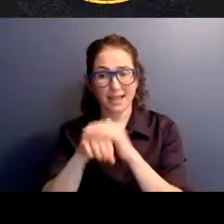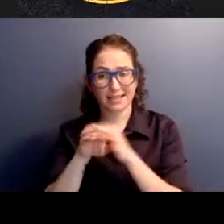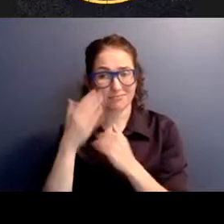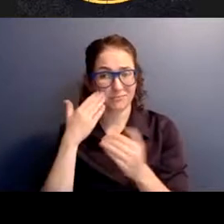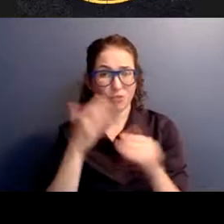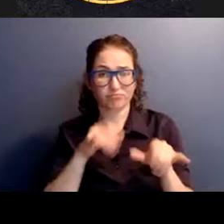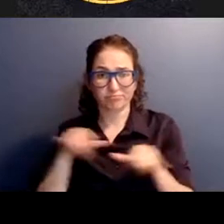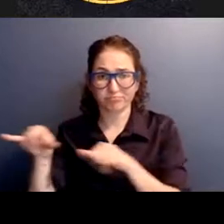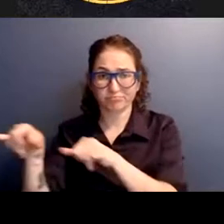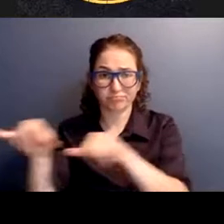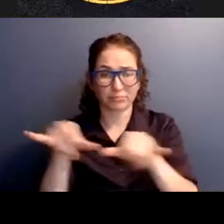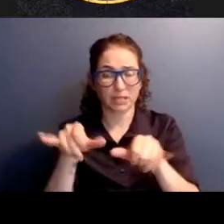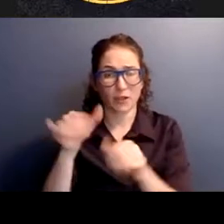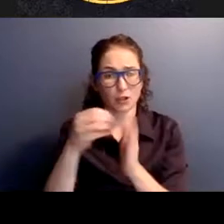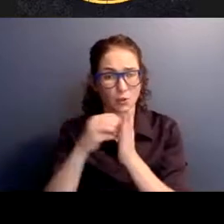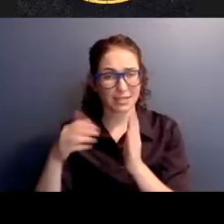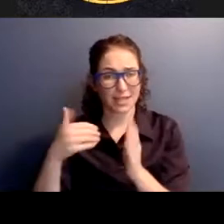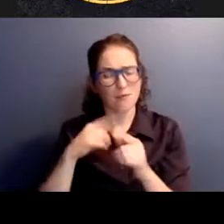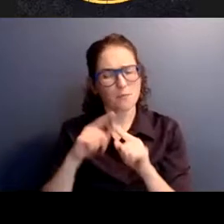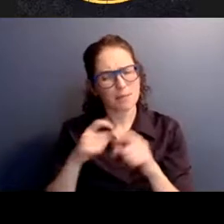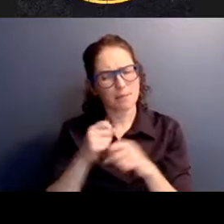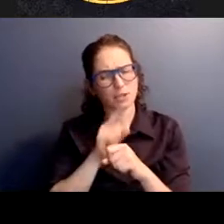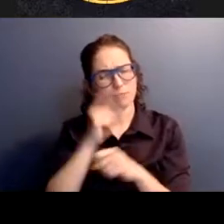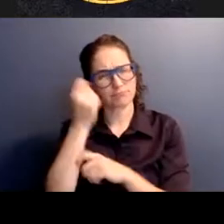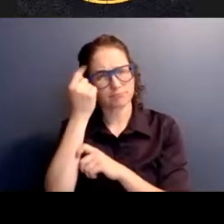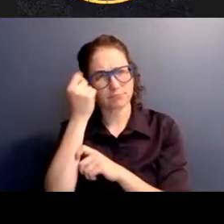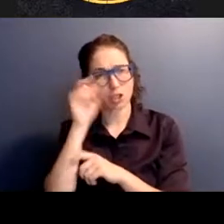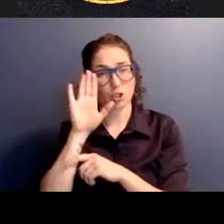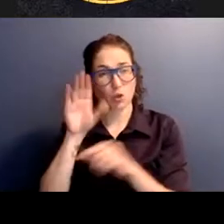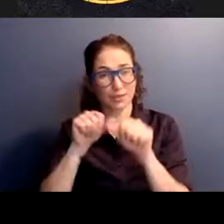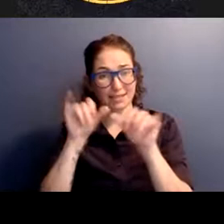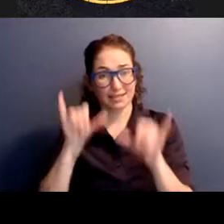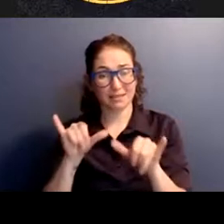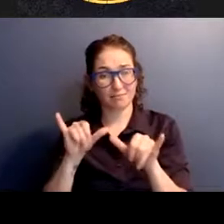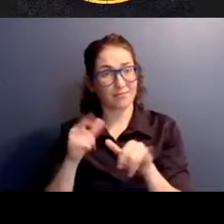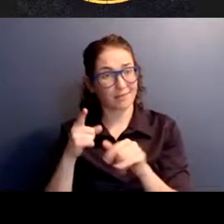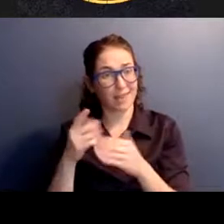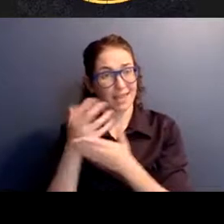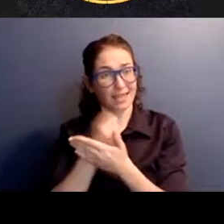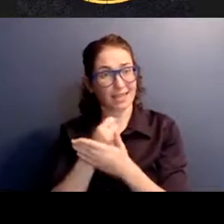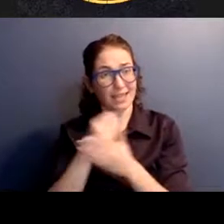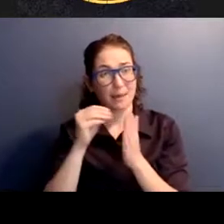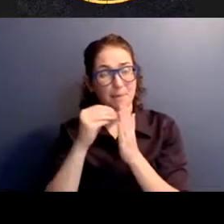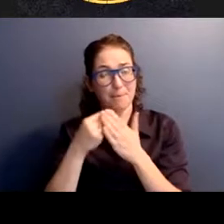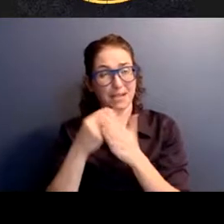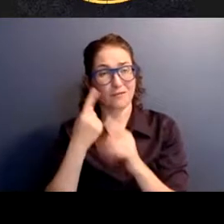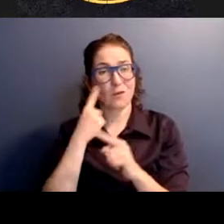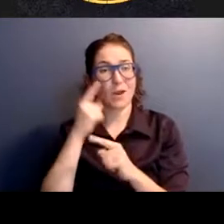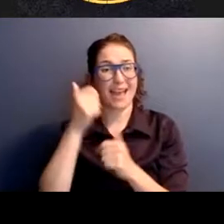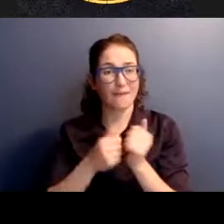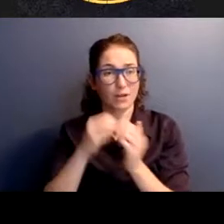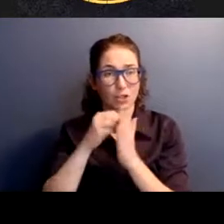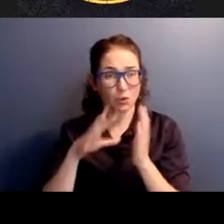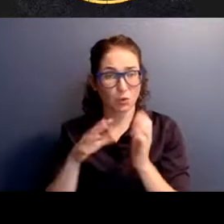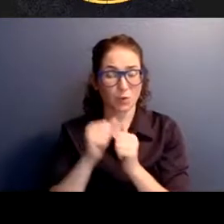everybody else have access to, but so that you understand that your system gets money for every student that has a 504 and an IEP